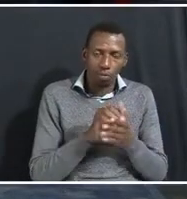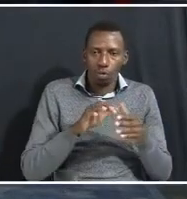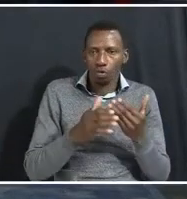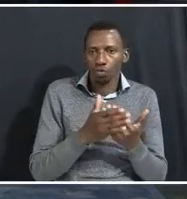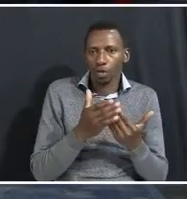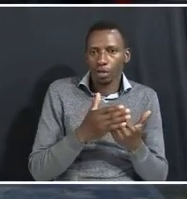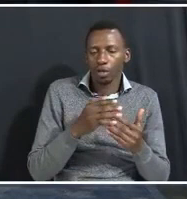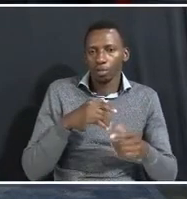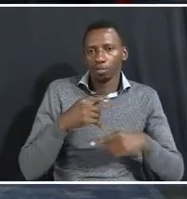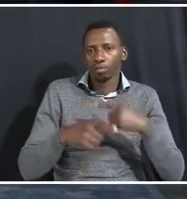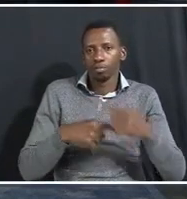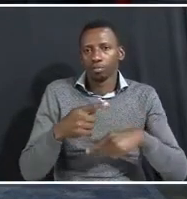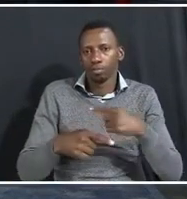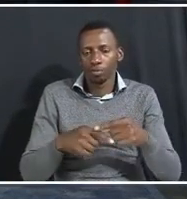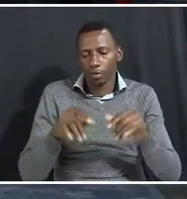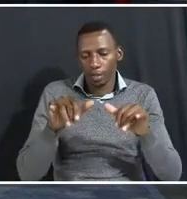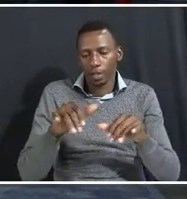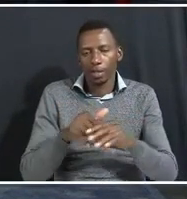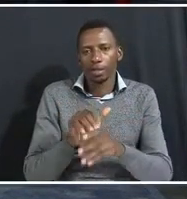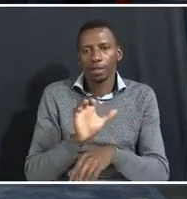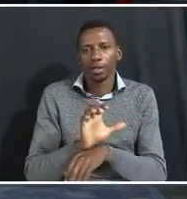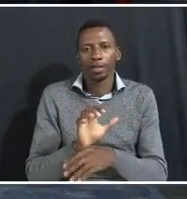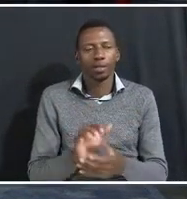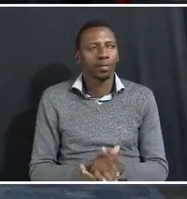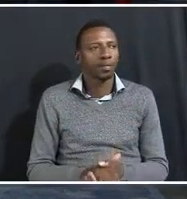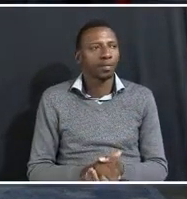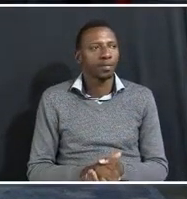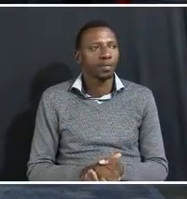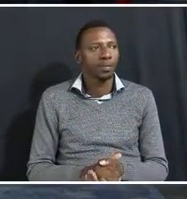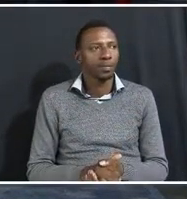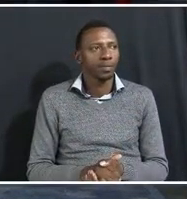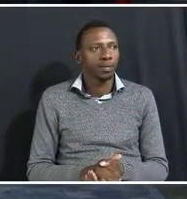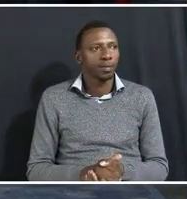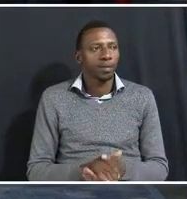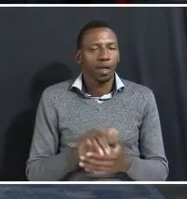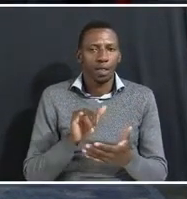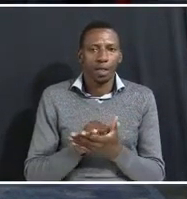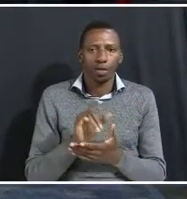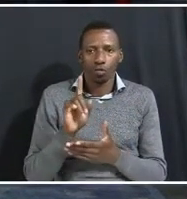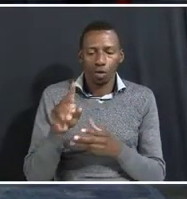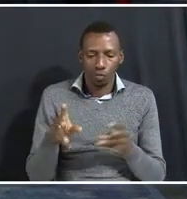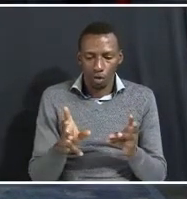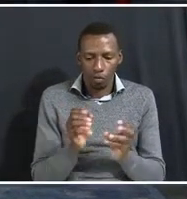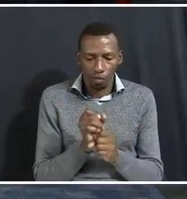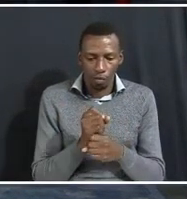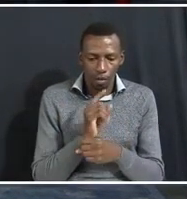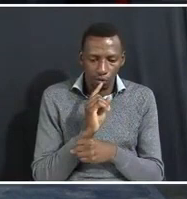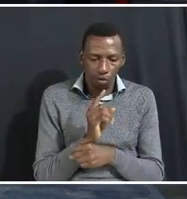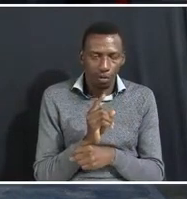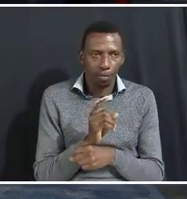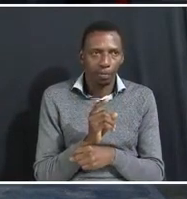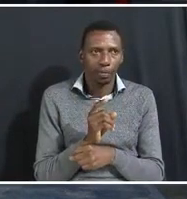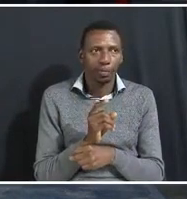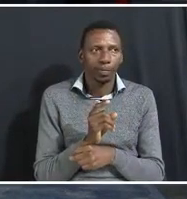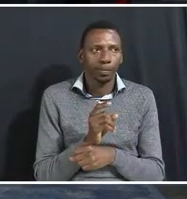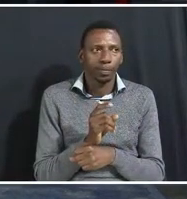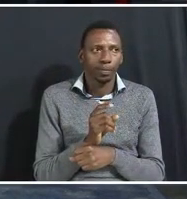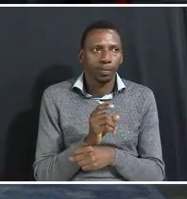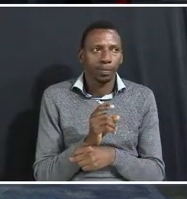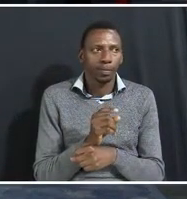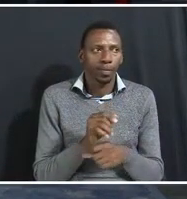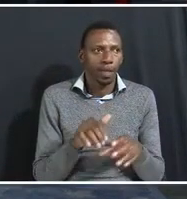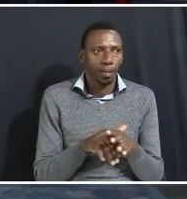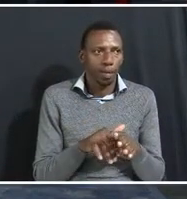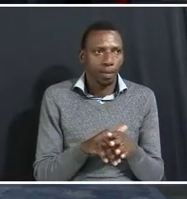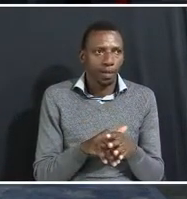to continue to be in the church. Okay? So that is one way of making sure that